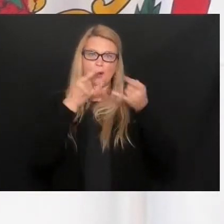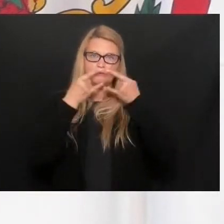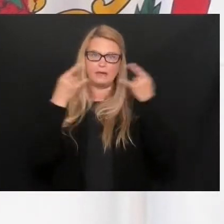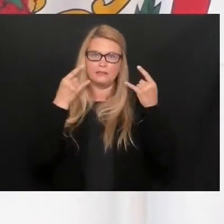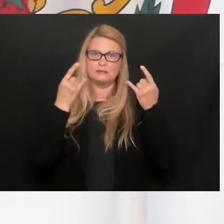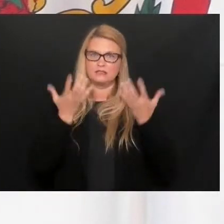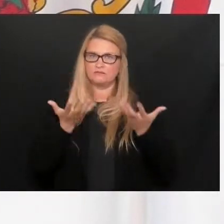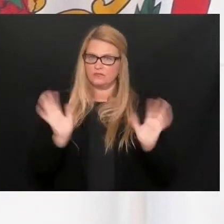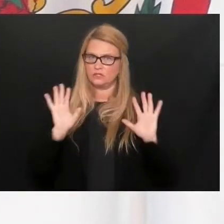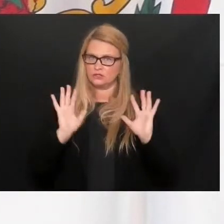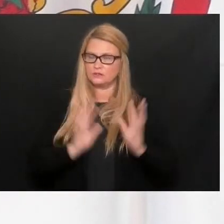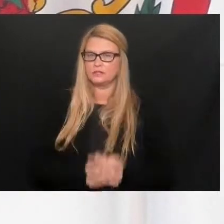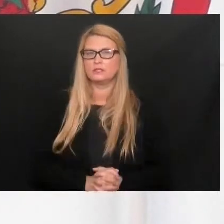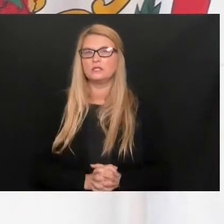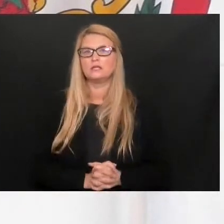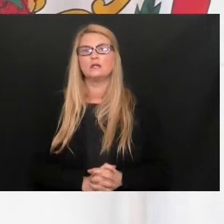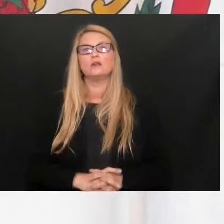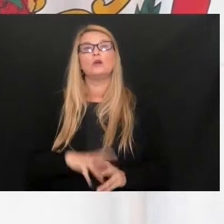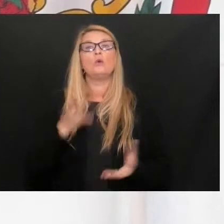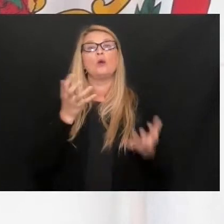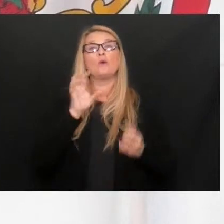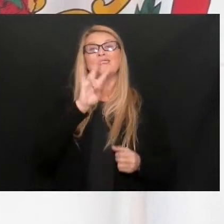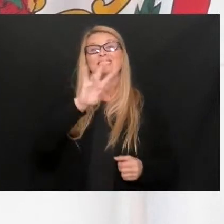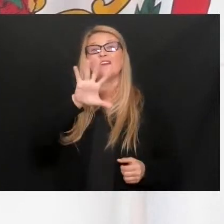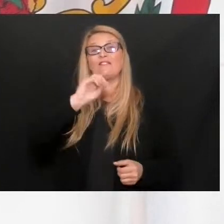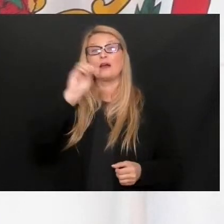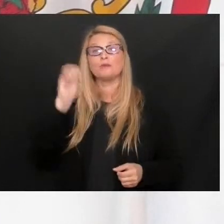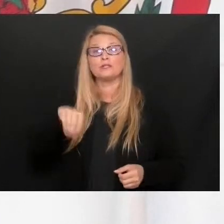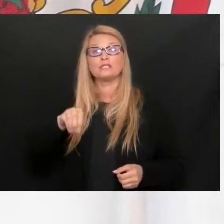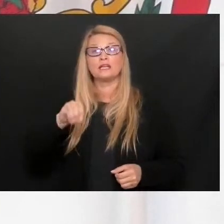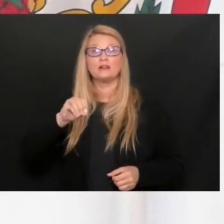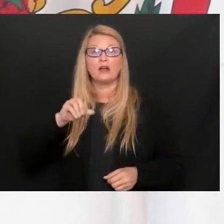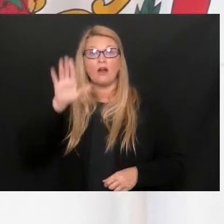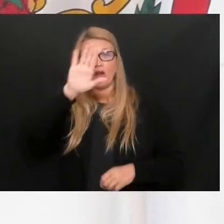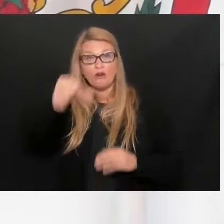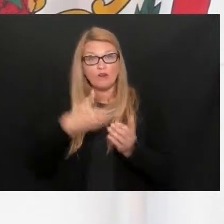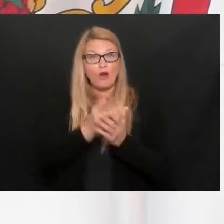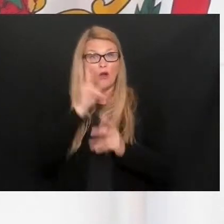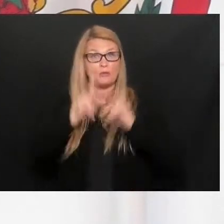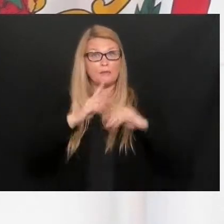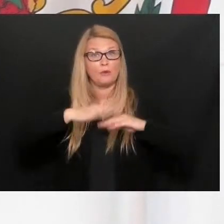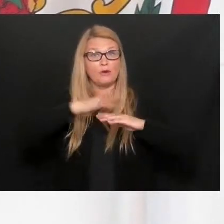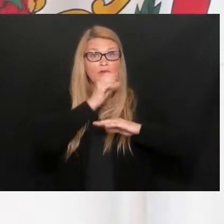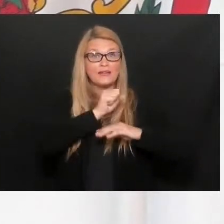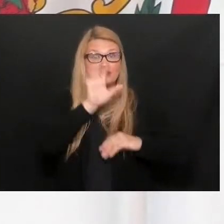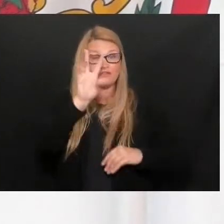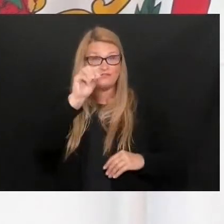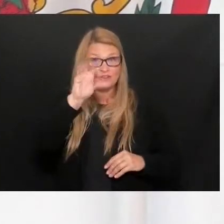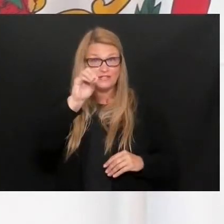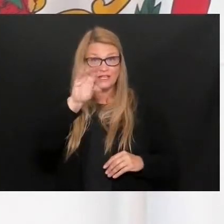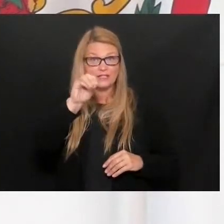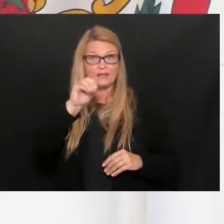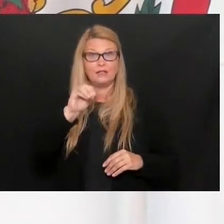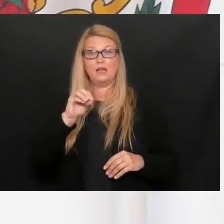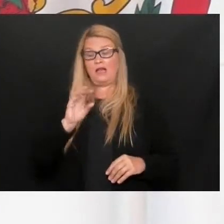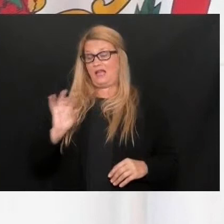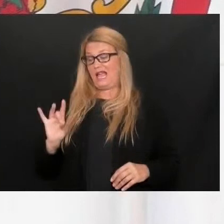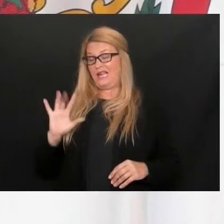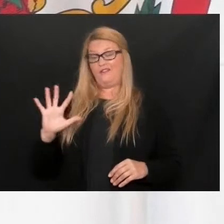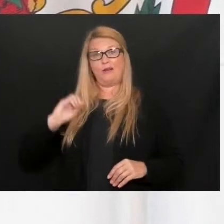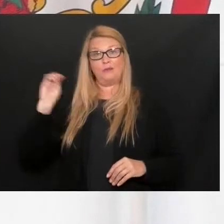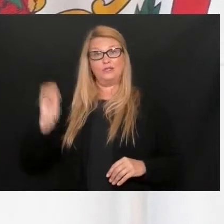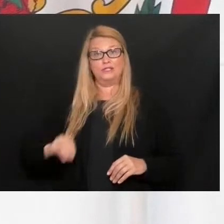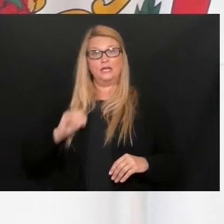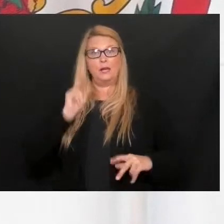government. We want to be at 75% of all those that are over 50, and we want to be at 85% of